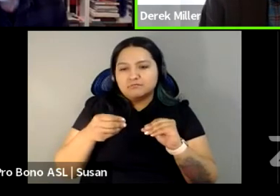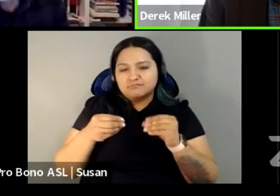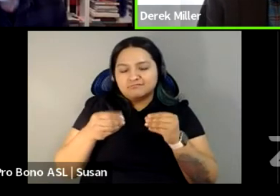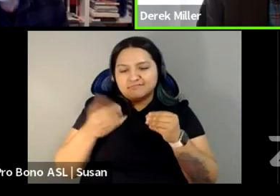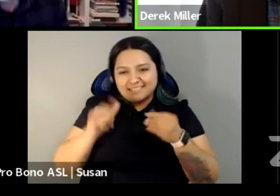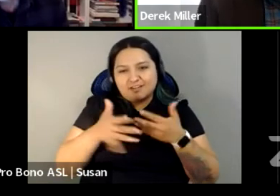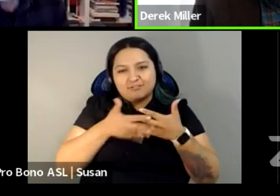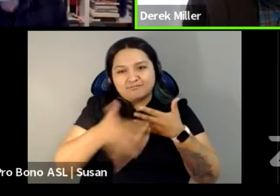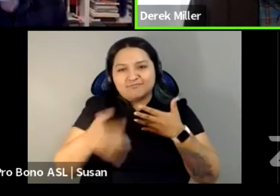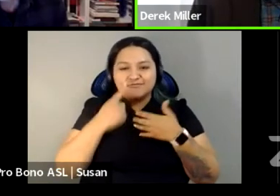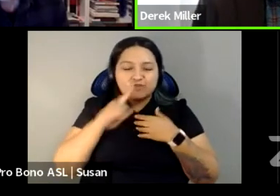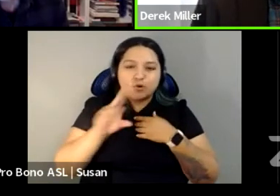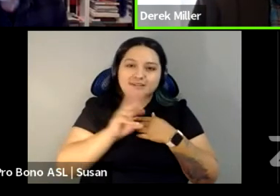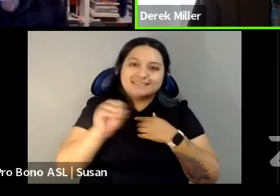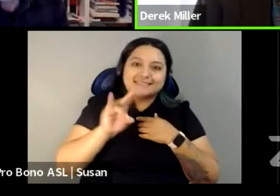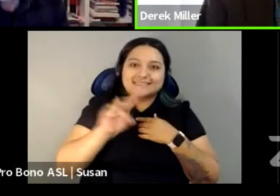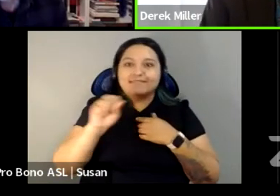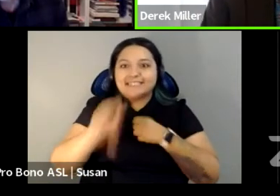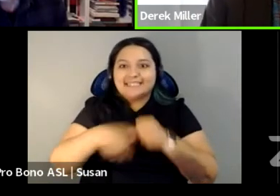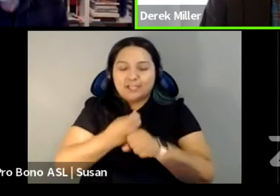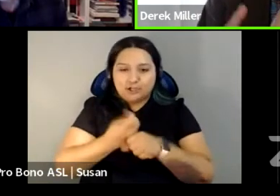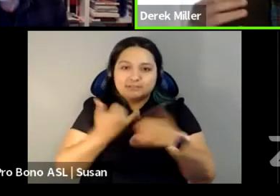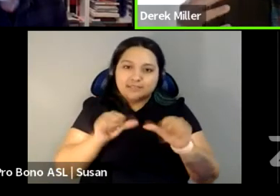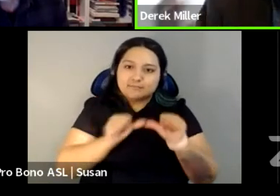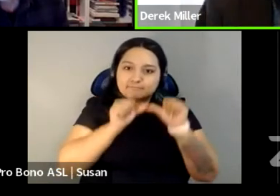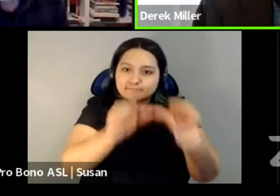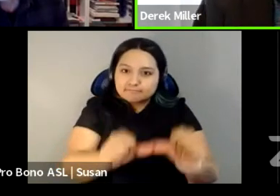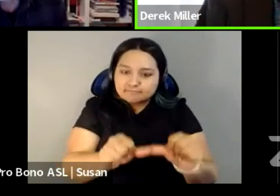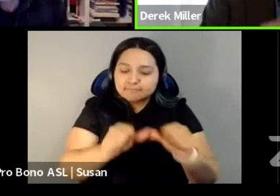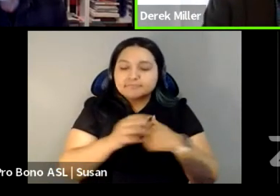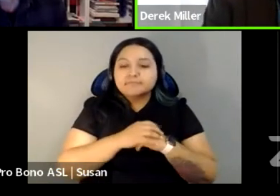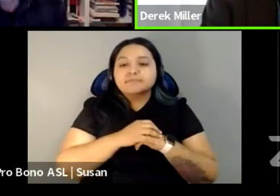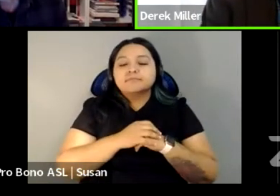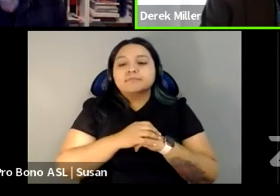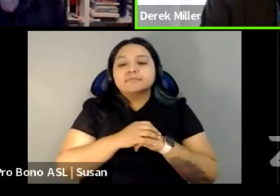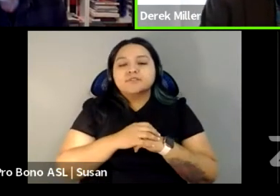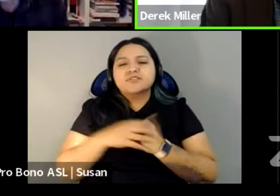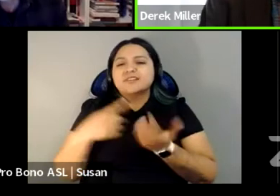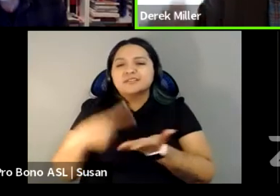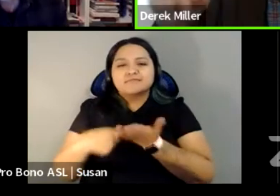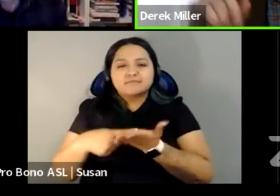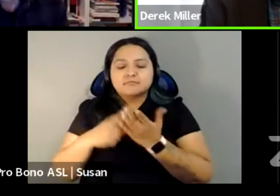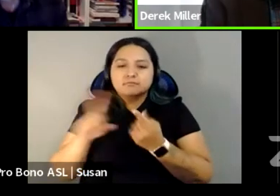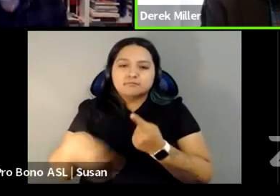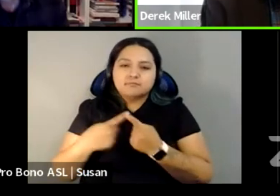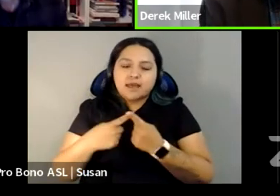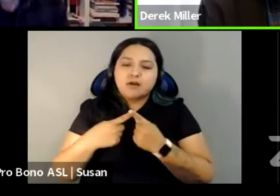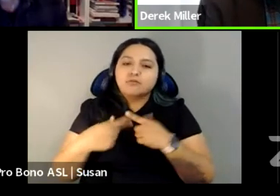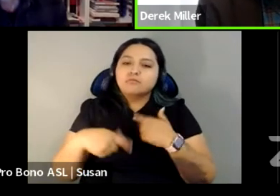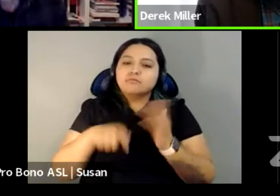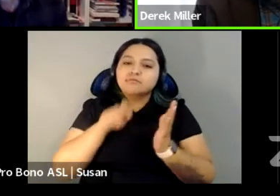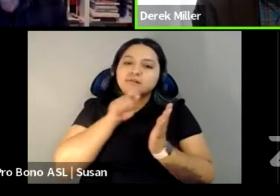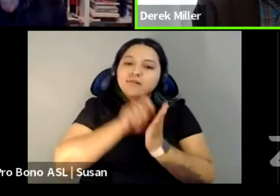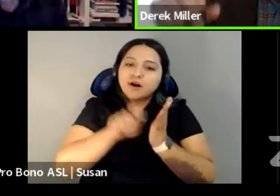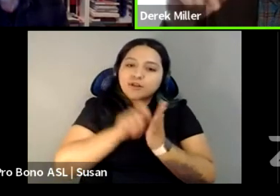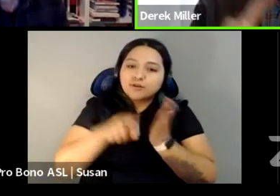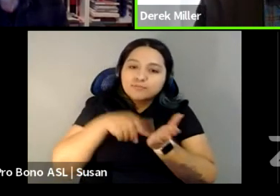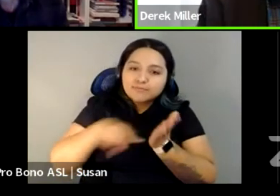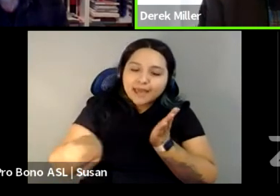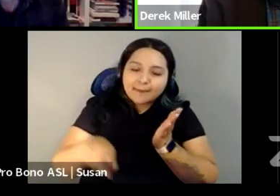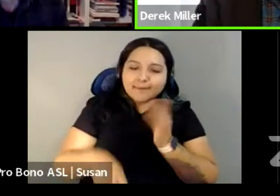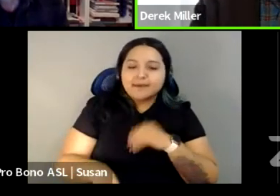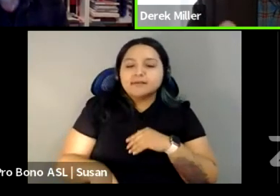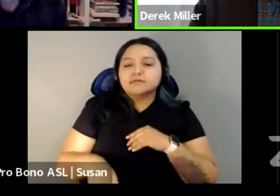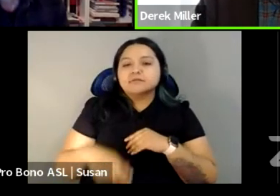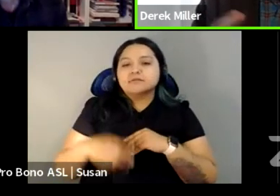Ring v. Spina. The epilogue then talks about a lot of issues, shifting forms of author payment, lingering threat of antitrust suits,